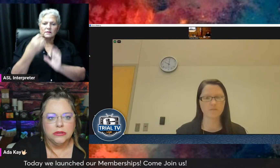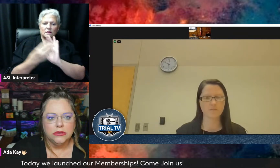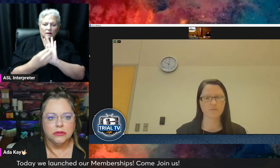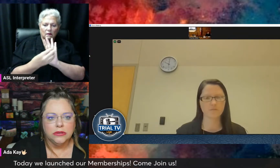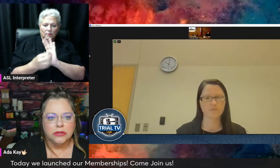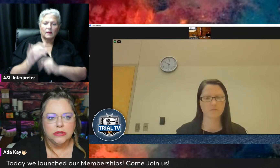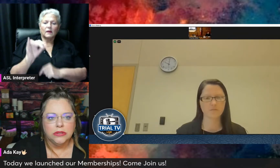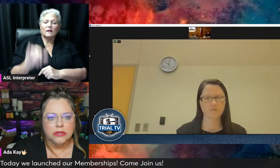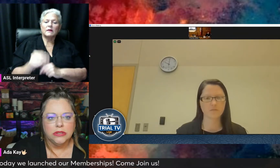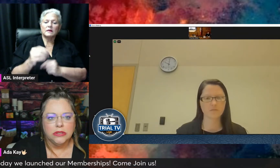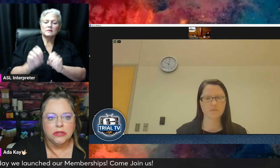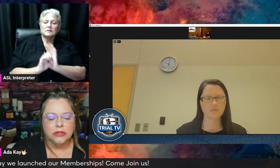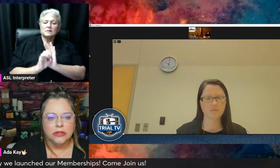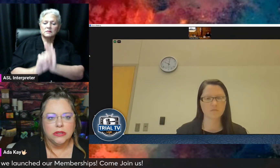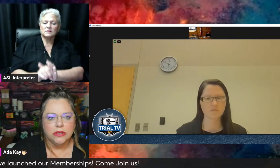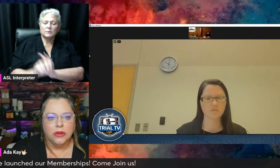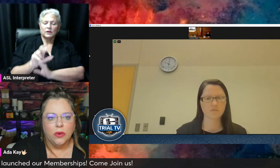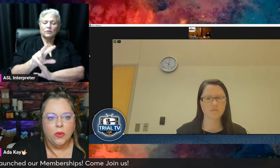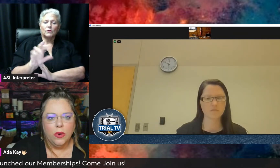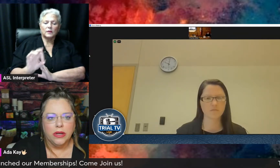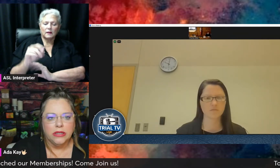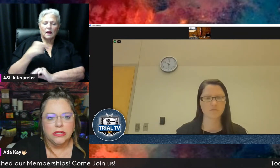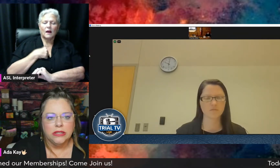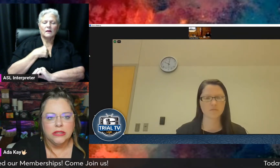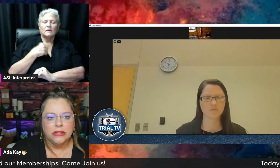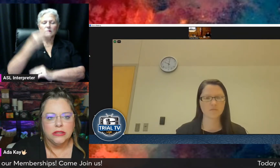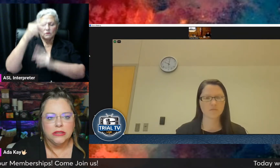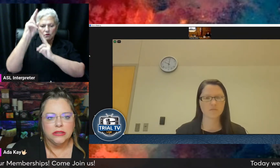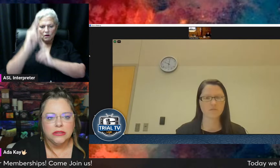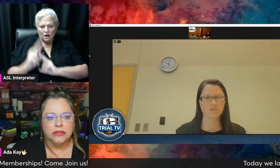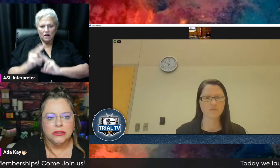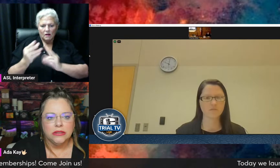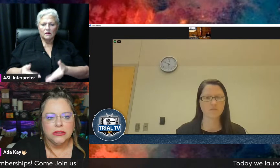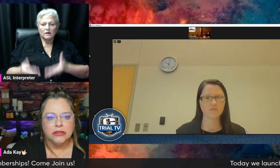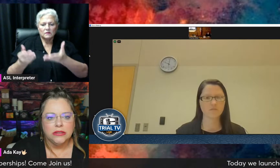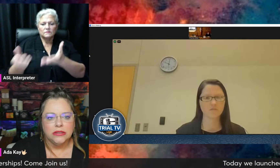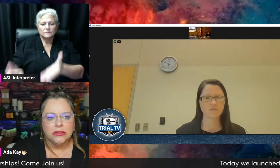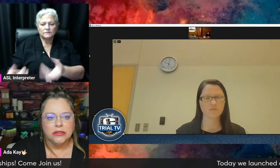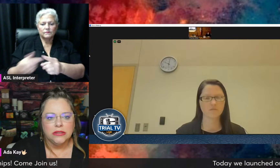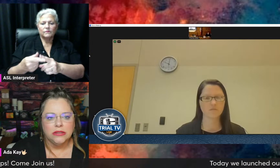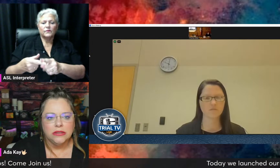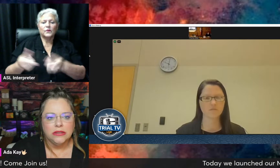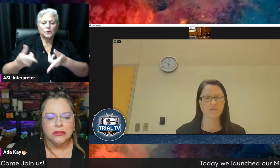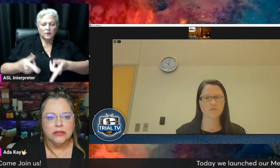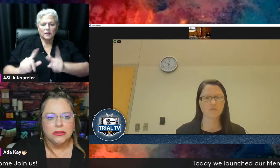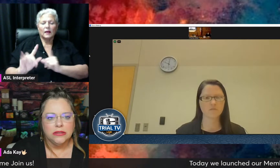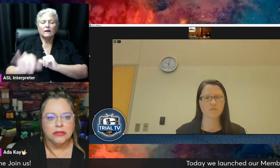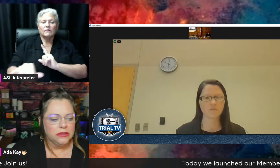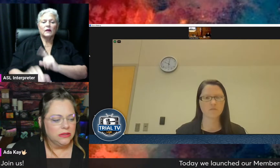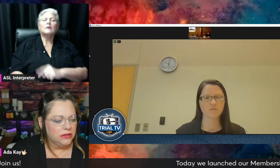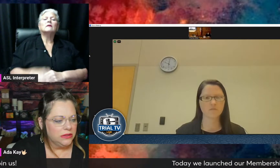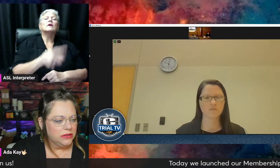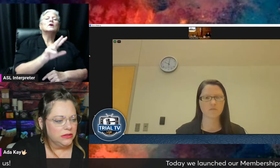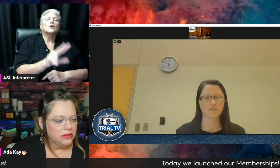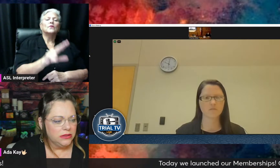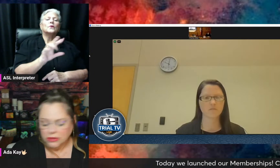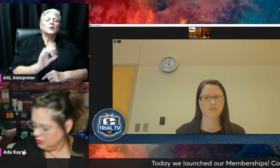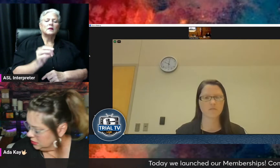Exhibit 39. Your Honor, I'd move to admit that. Any objection? No objection. 39 is